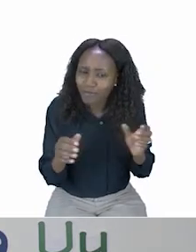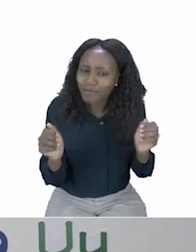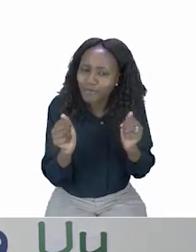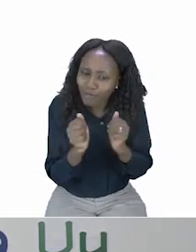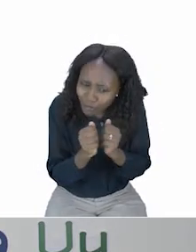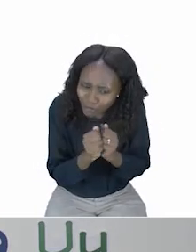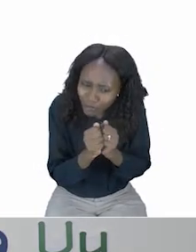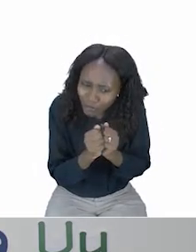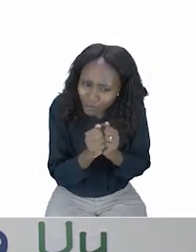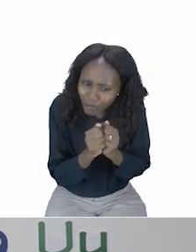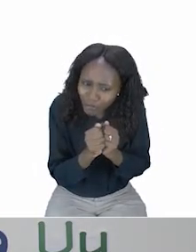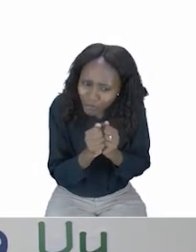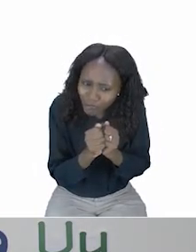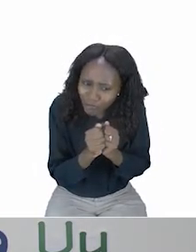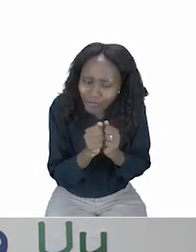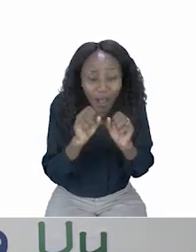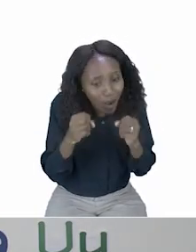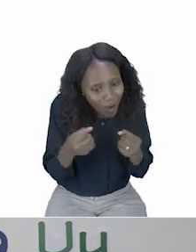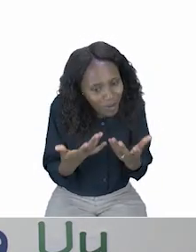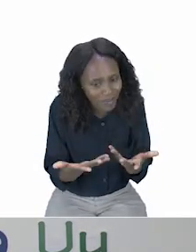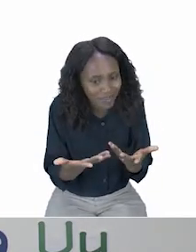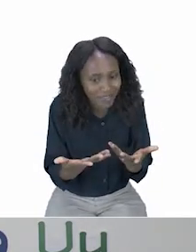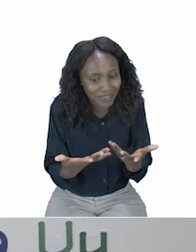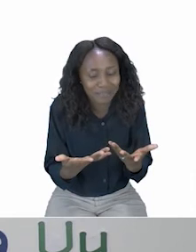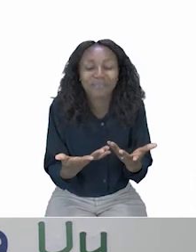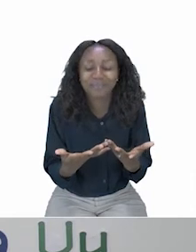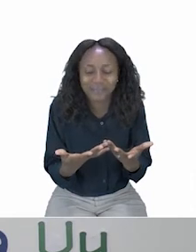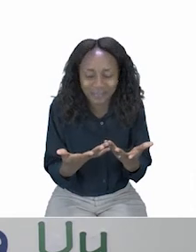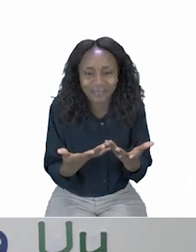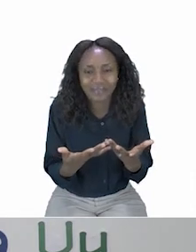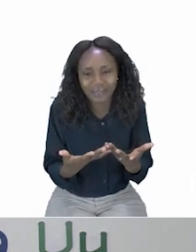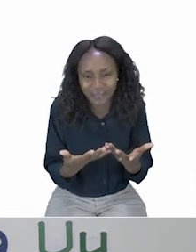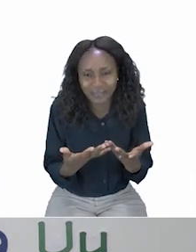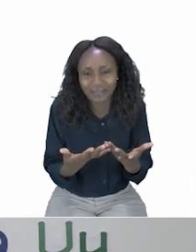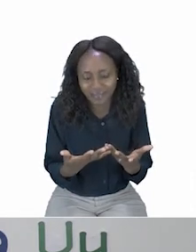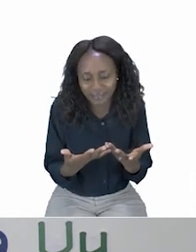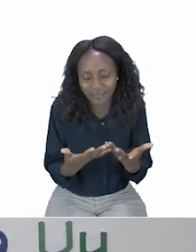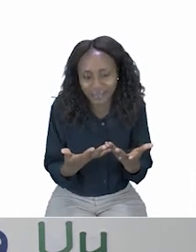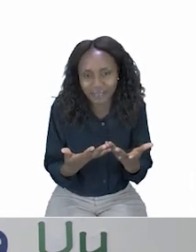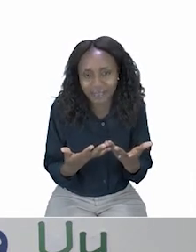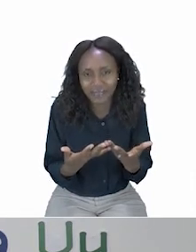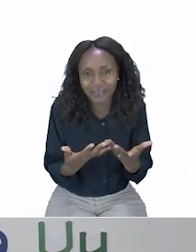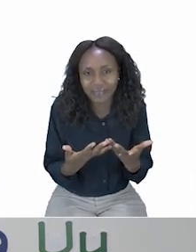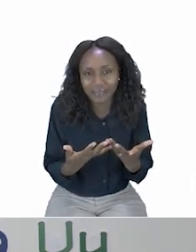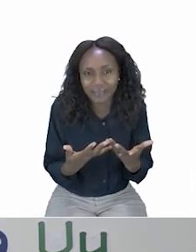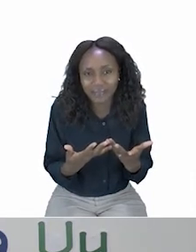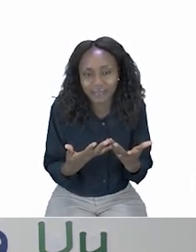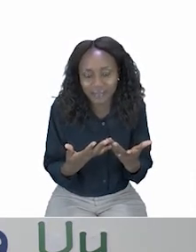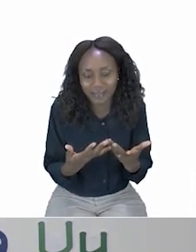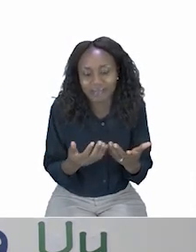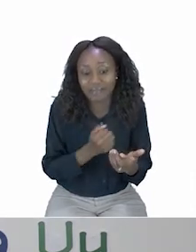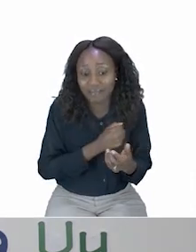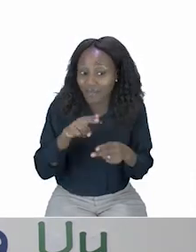need to put them together to find out how many are they all together that she will